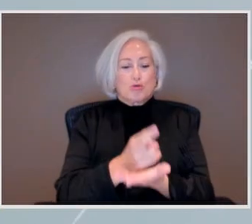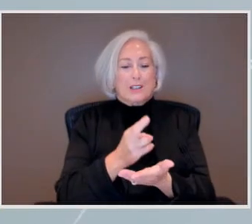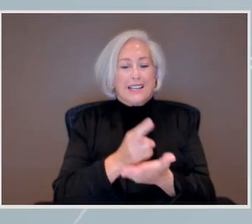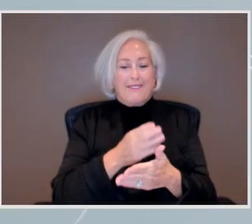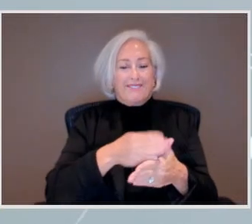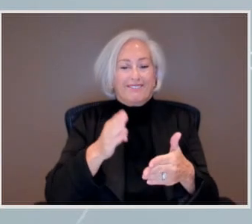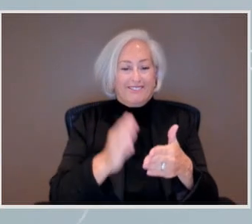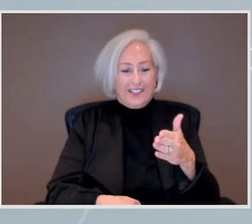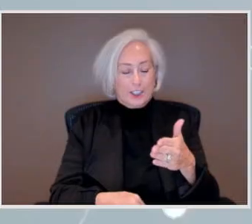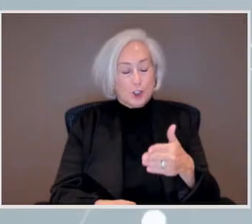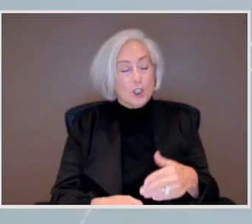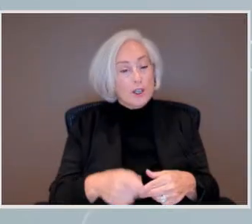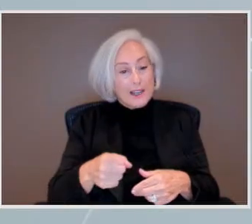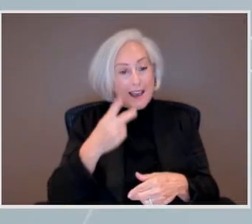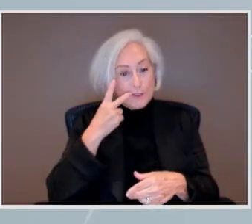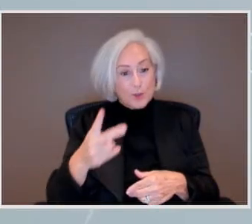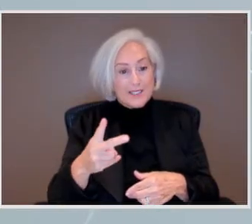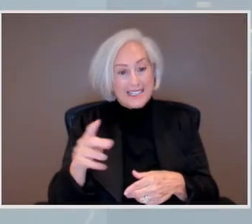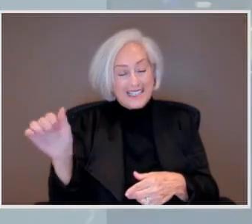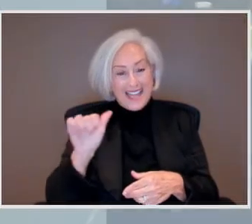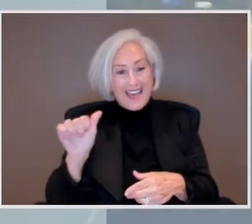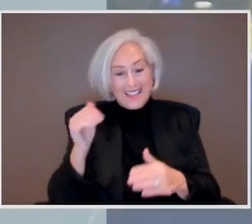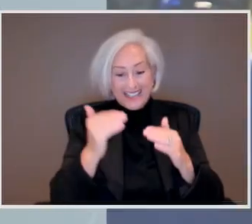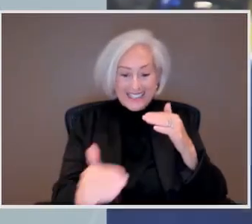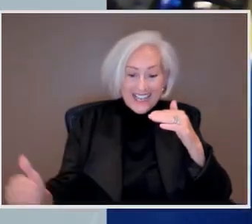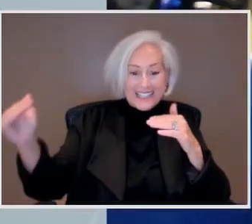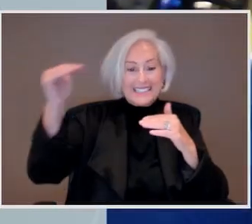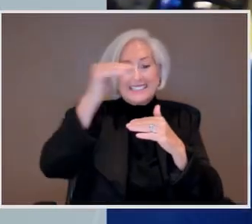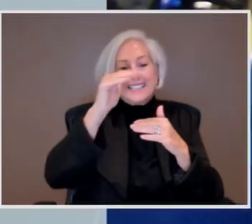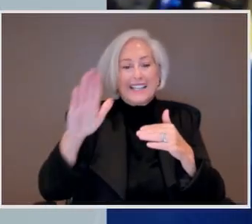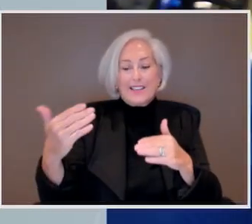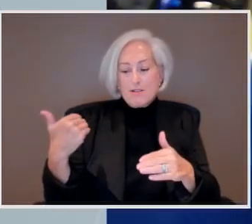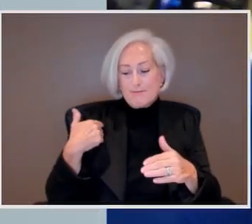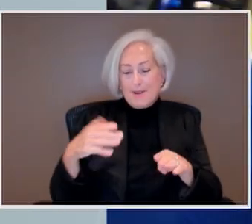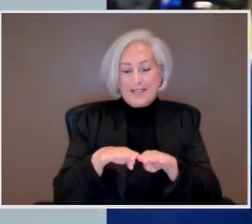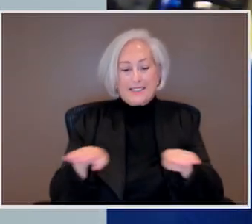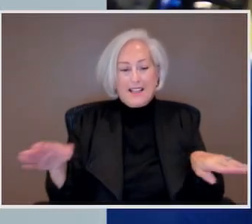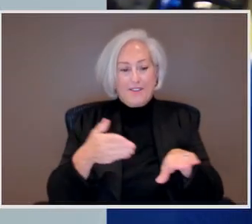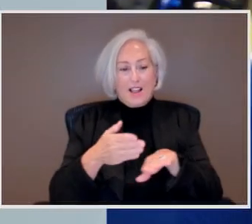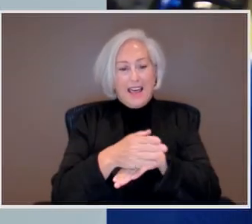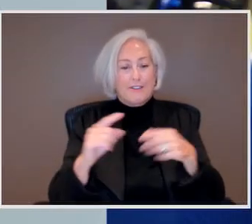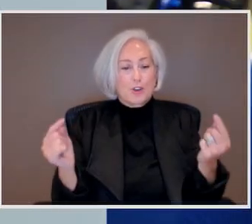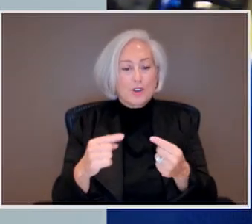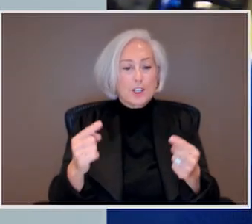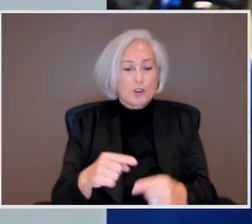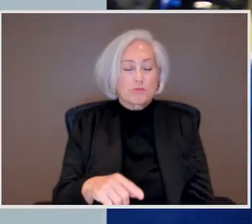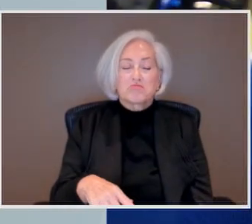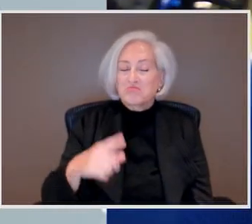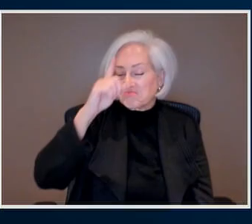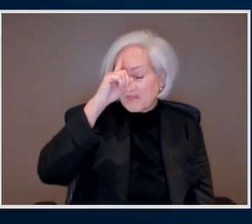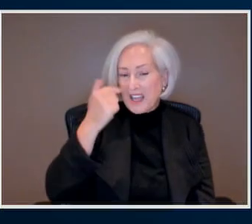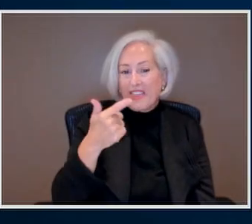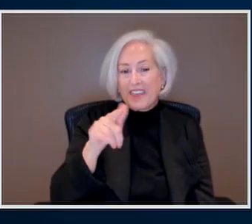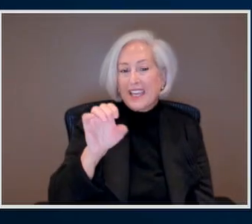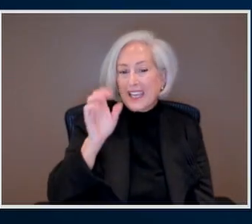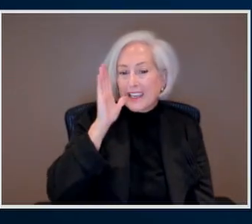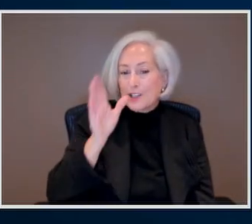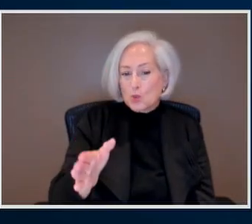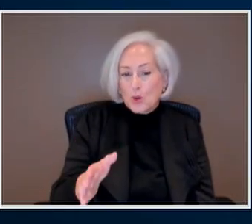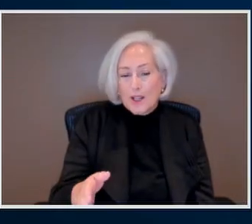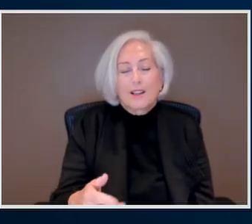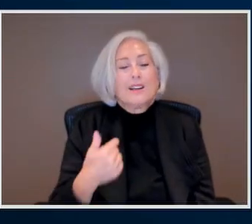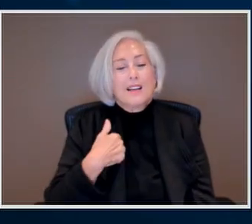even exceed their previous level after an injury like this? Yeah, I think Gage is going to. You know, I've worked with some ACLs